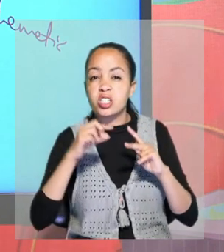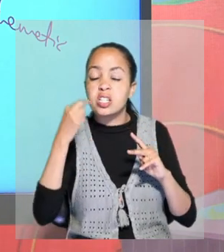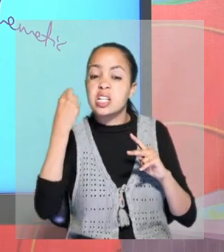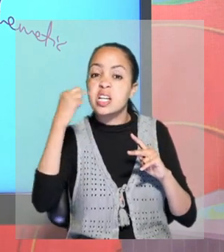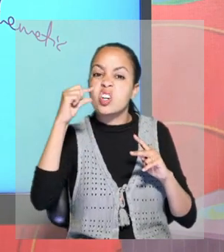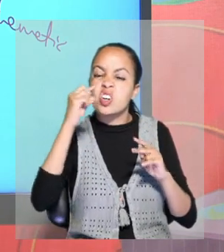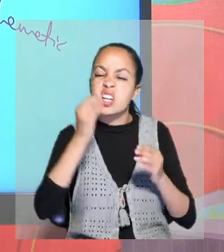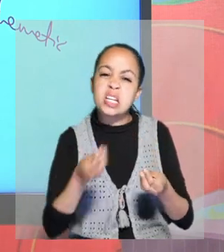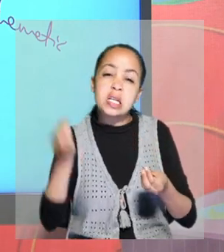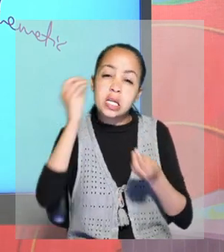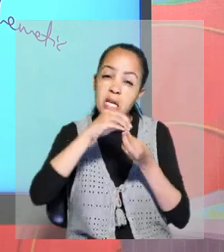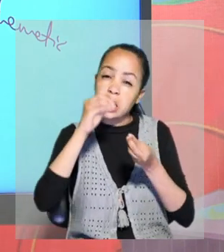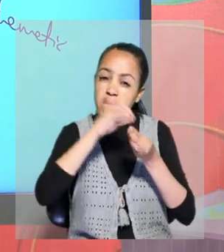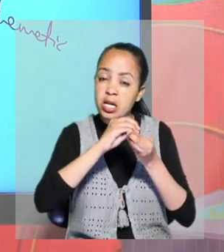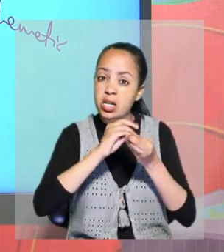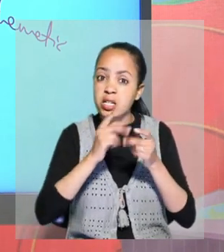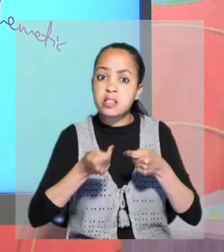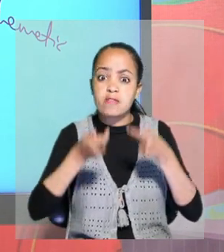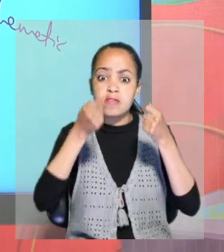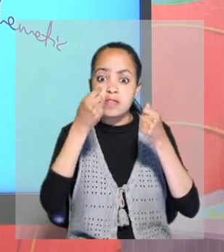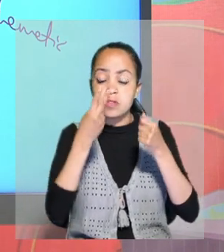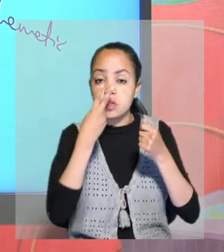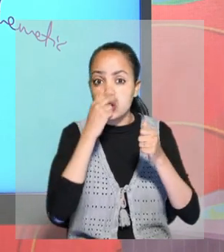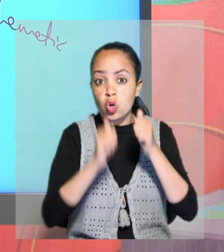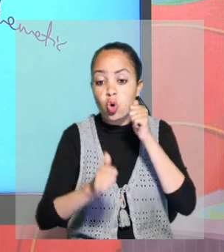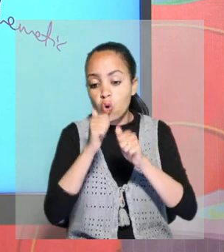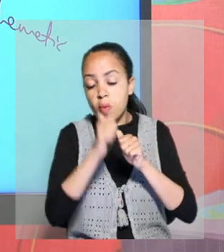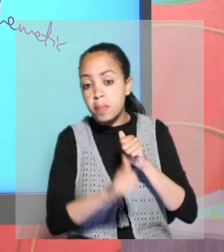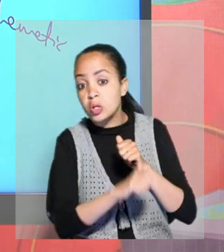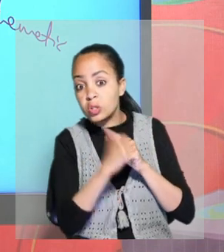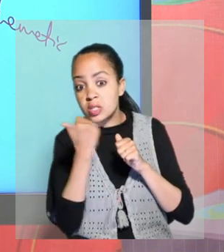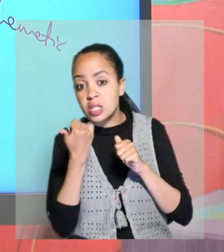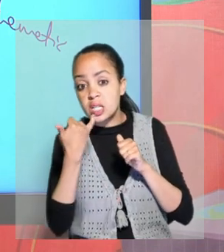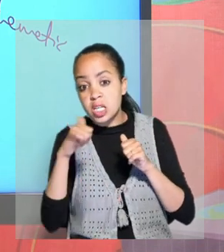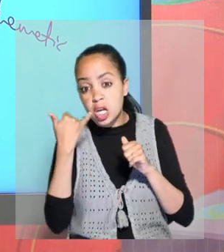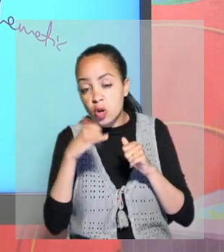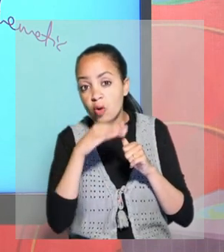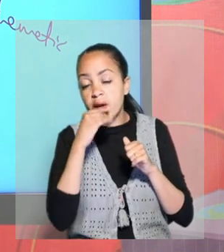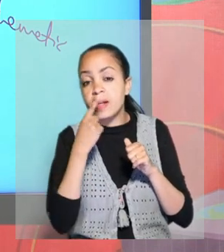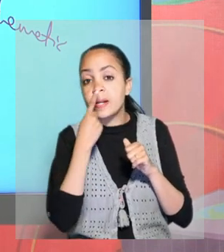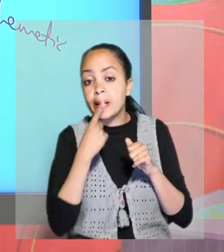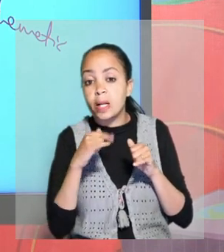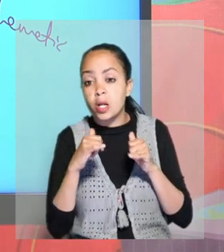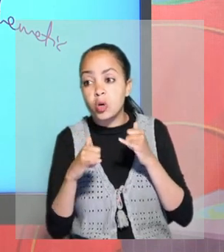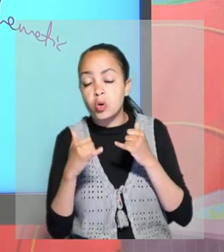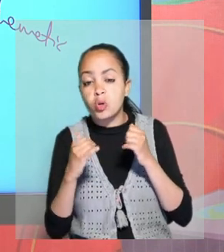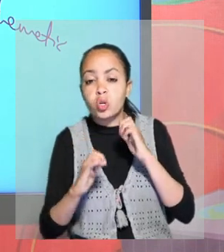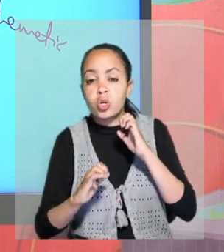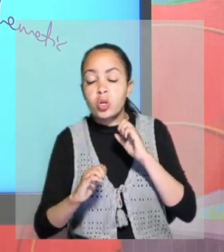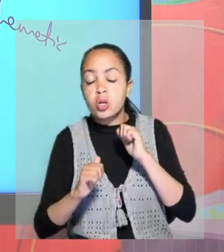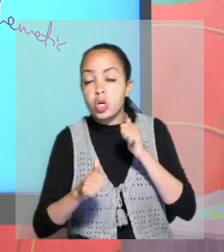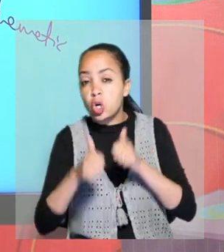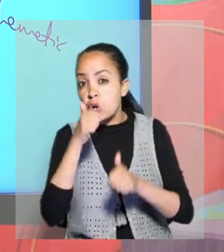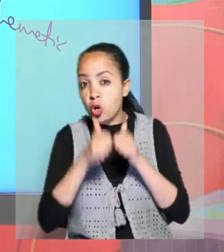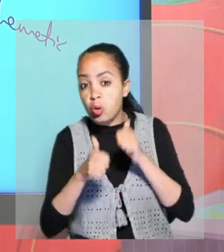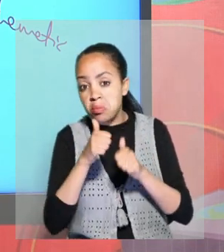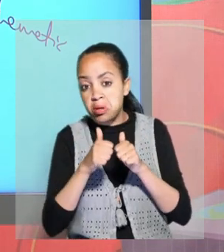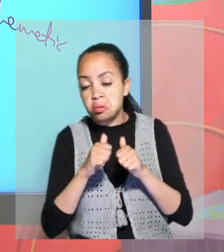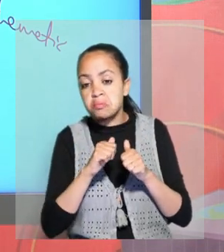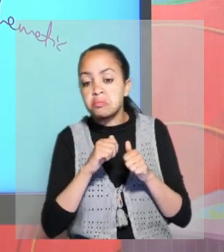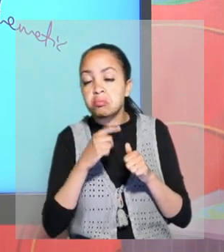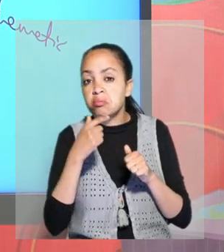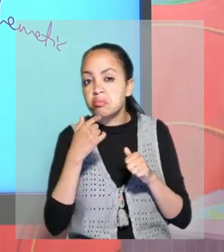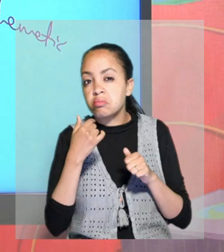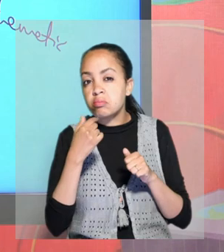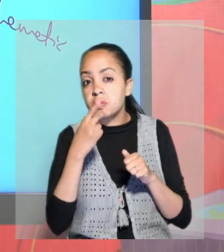highly increasing when compared to that of the number of population indicated by yellow line. And again, the number of population indicated by red line is not